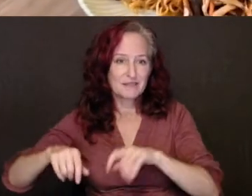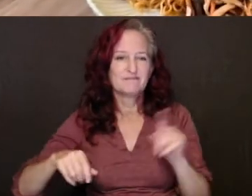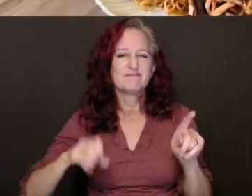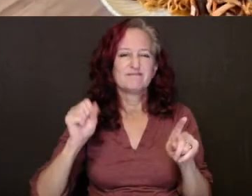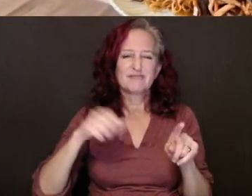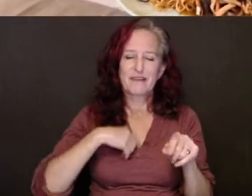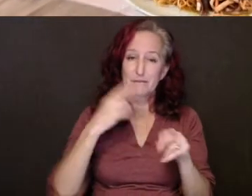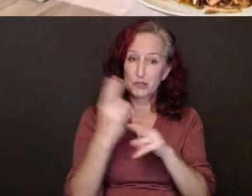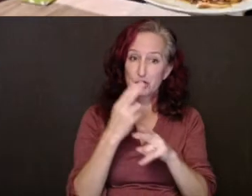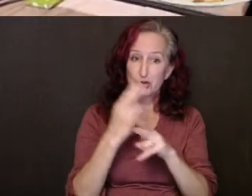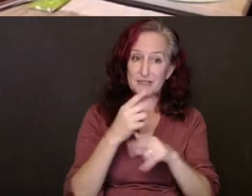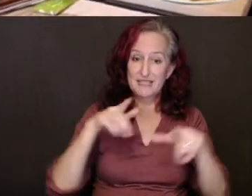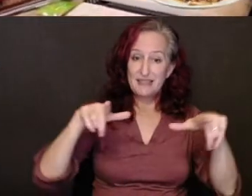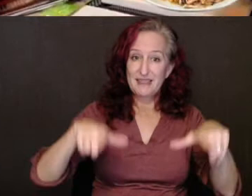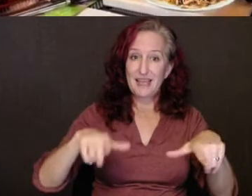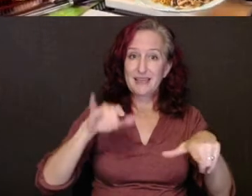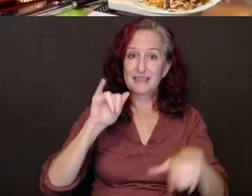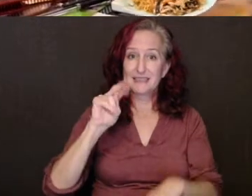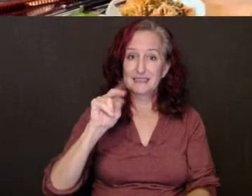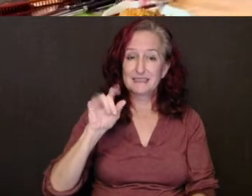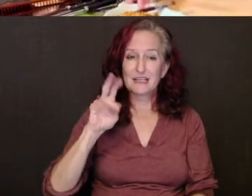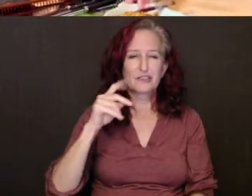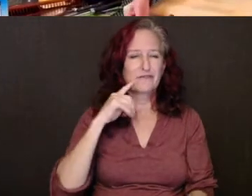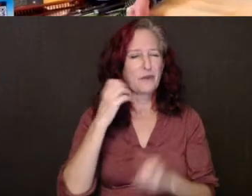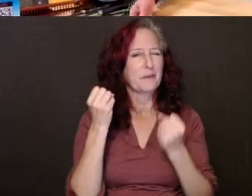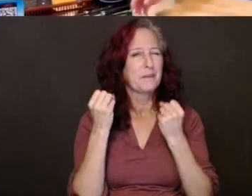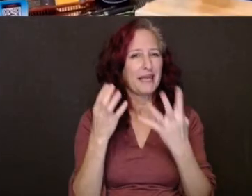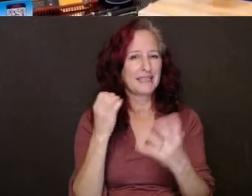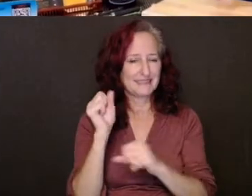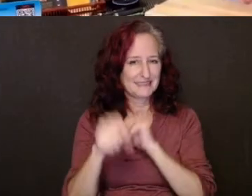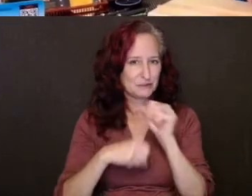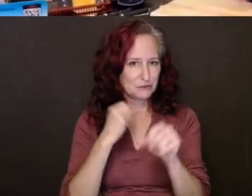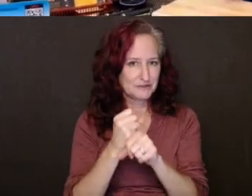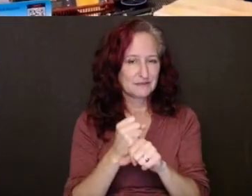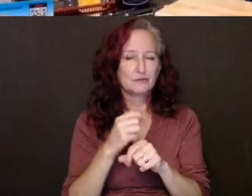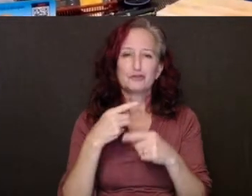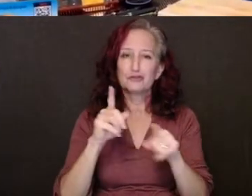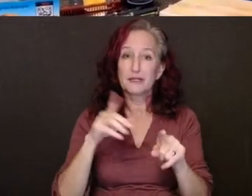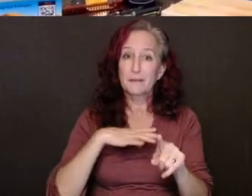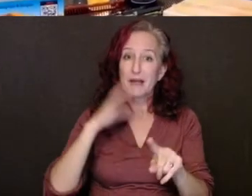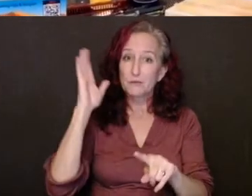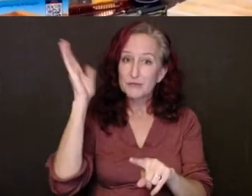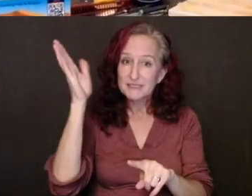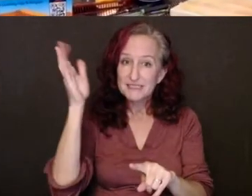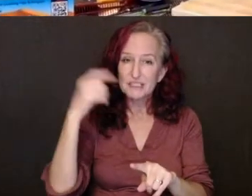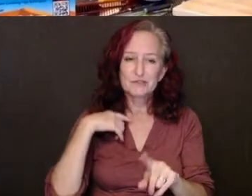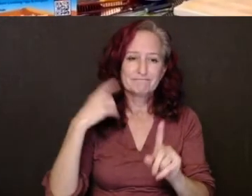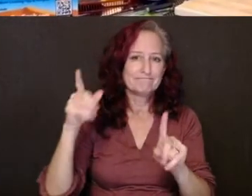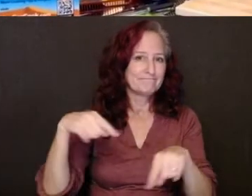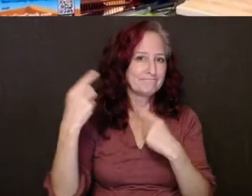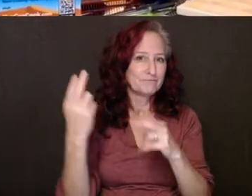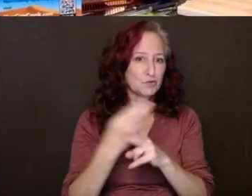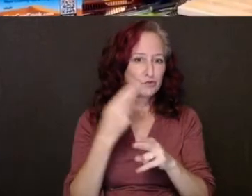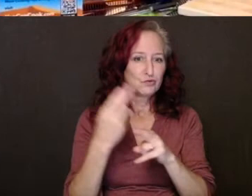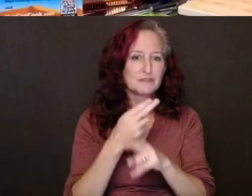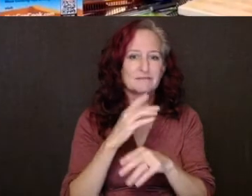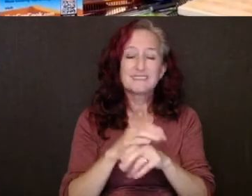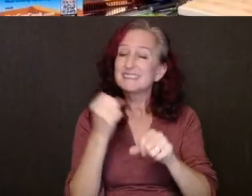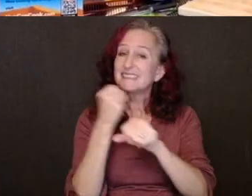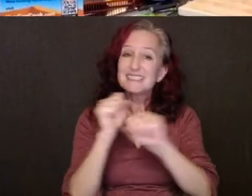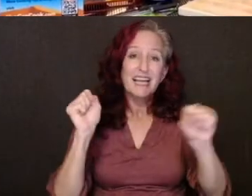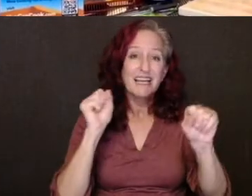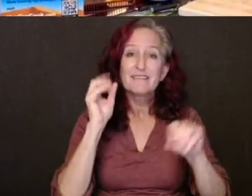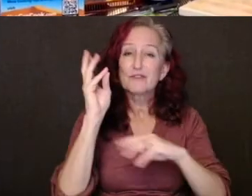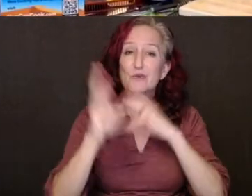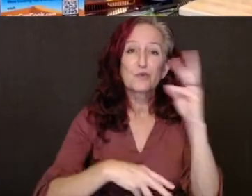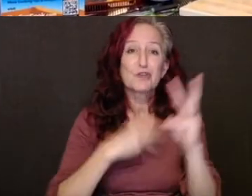to answer Katrin's question, a wok will work with an induction burner. Definitely. If anyone has any